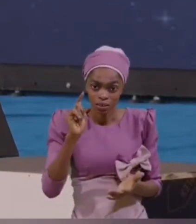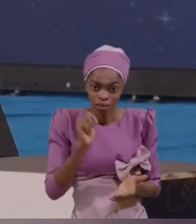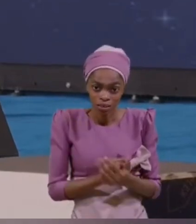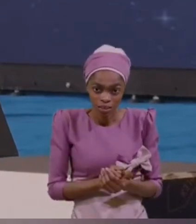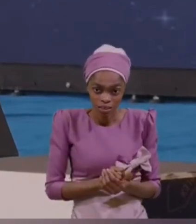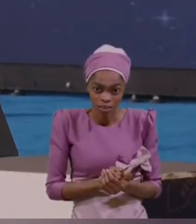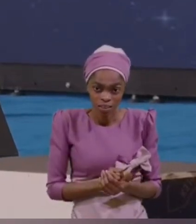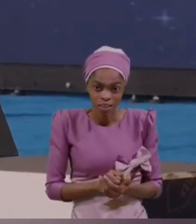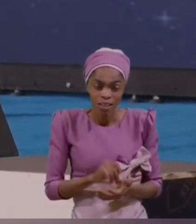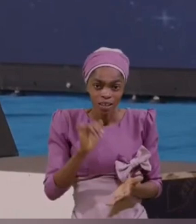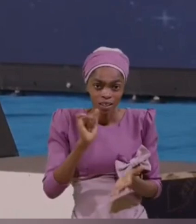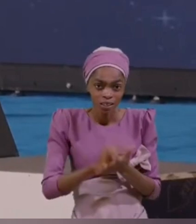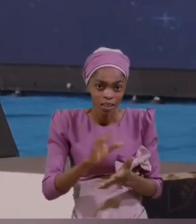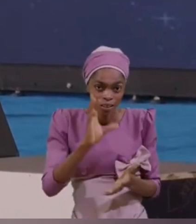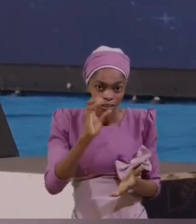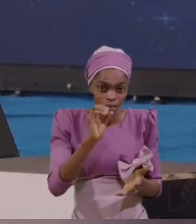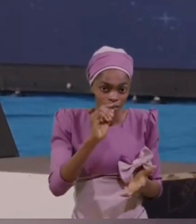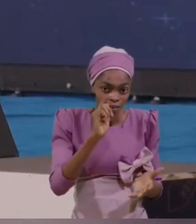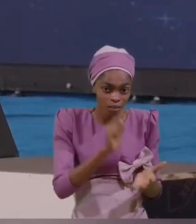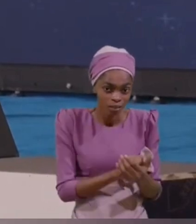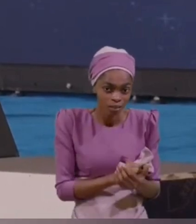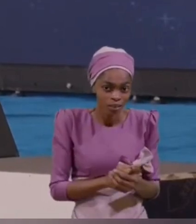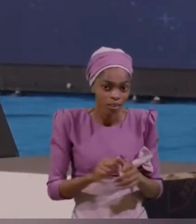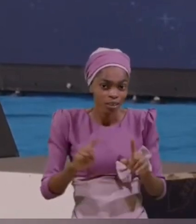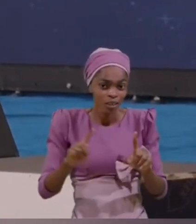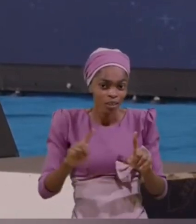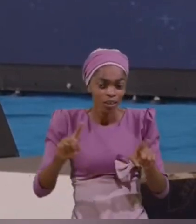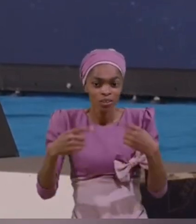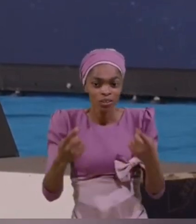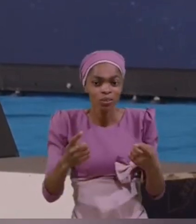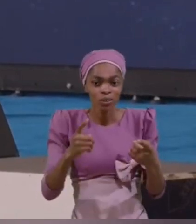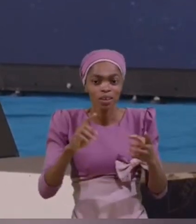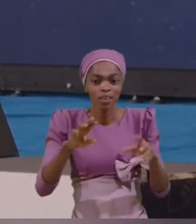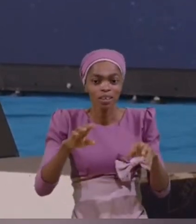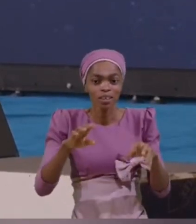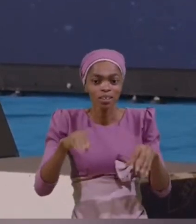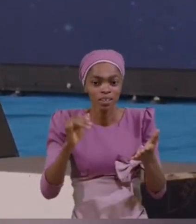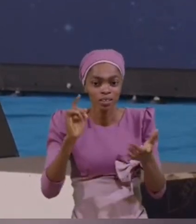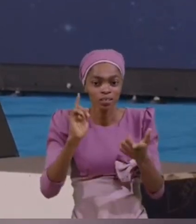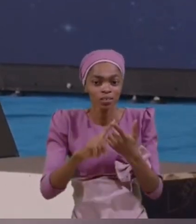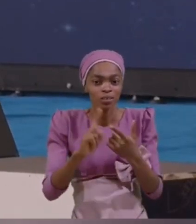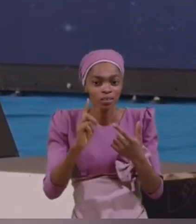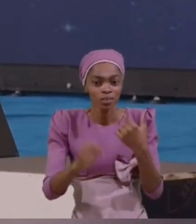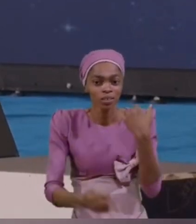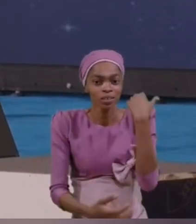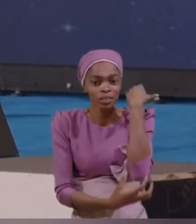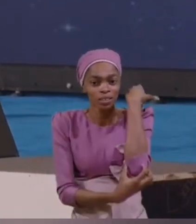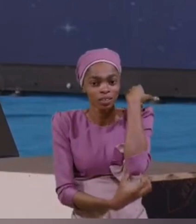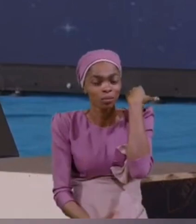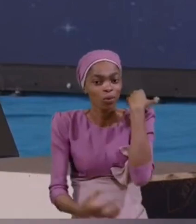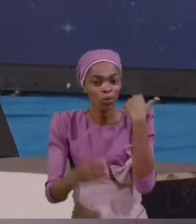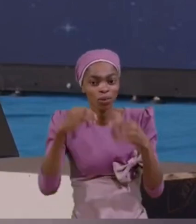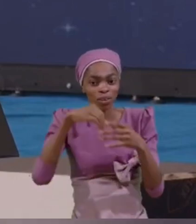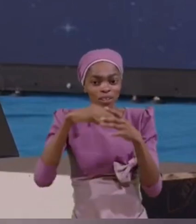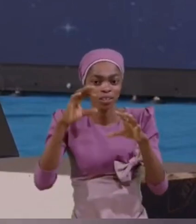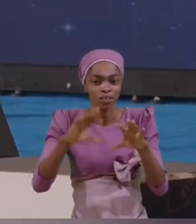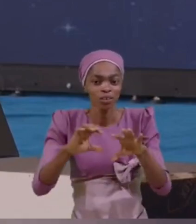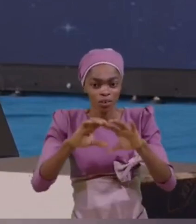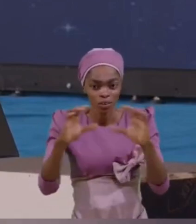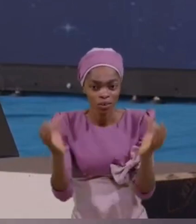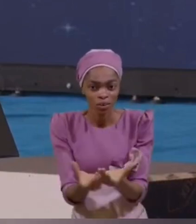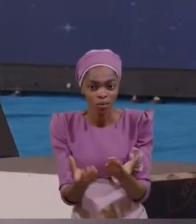that 50,000, go and give to the poor in your community.